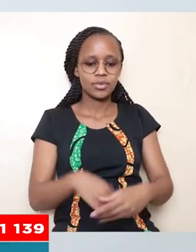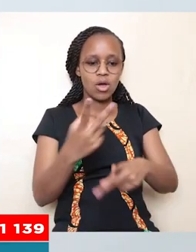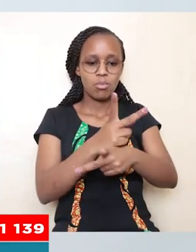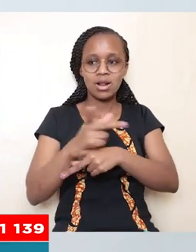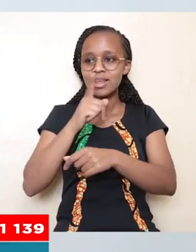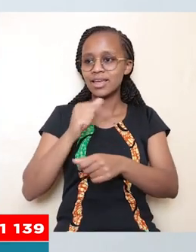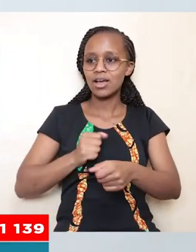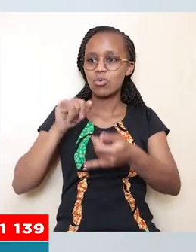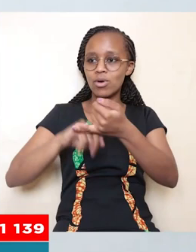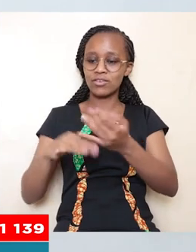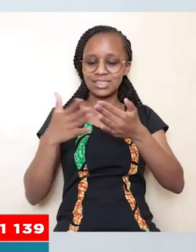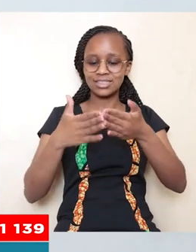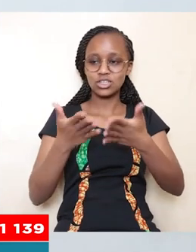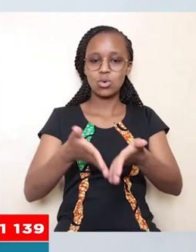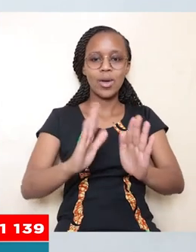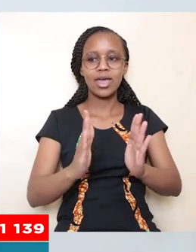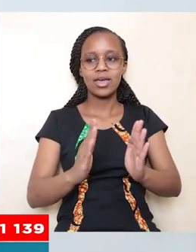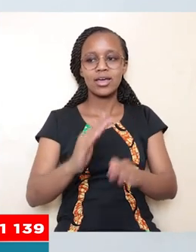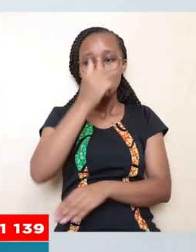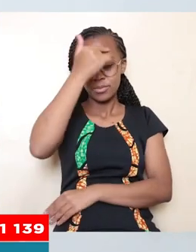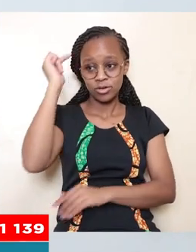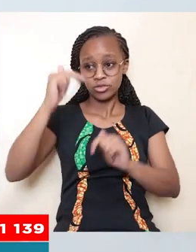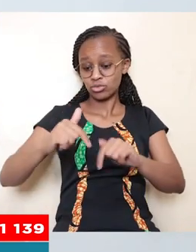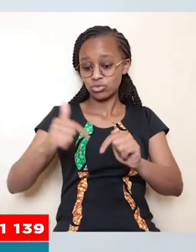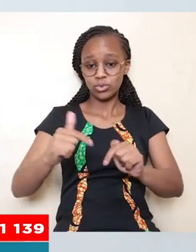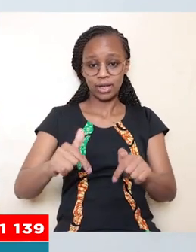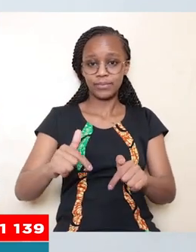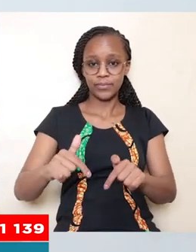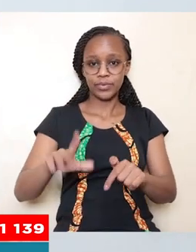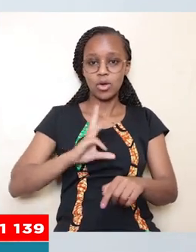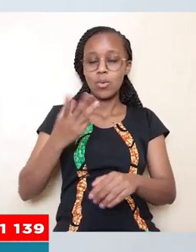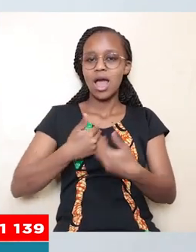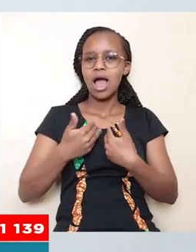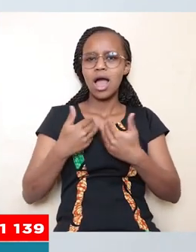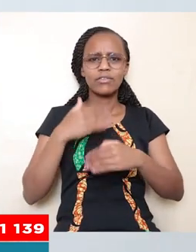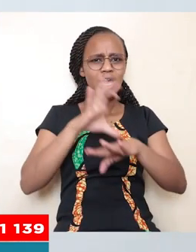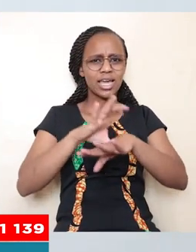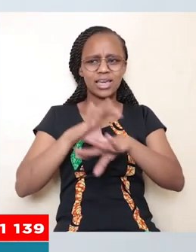protecting his wife sexually, because today we have got husbands